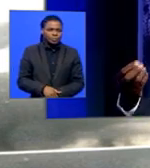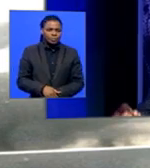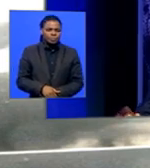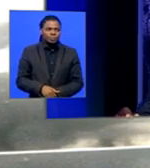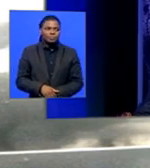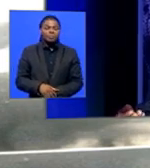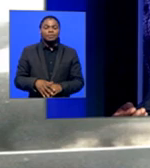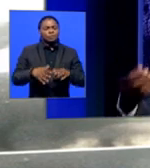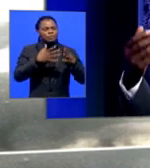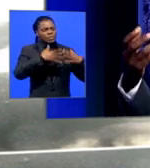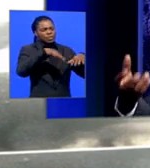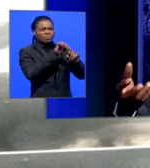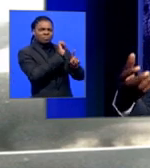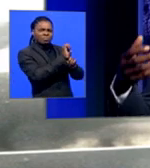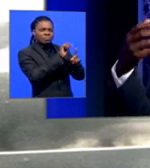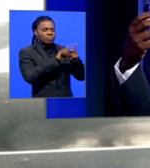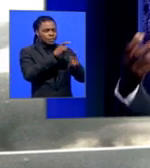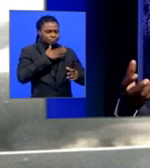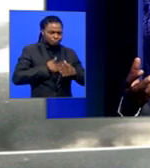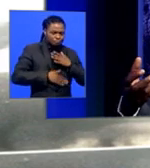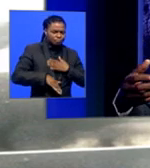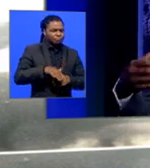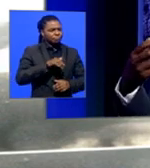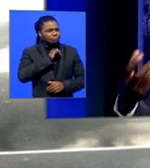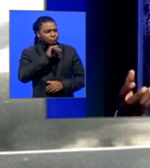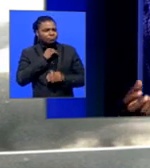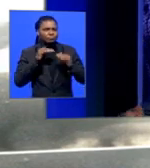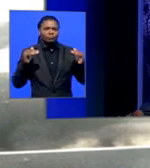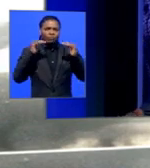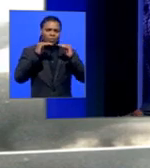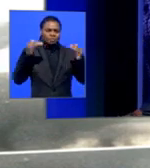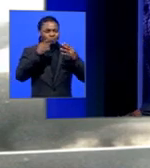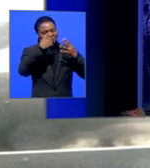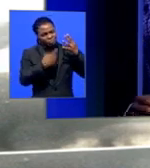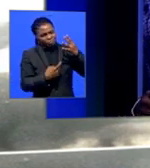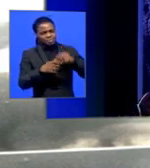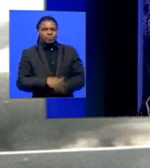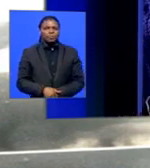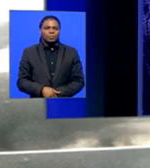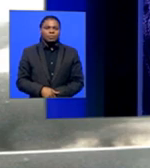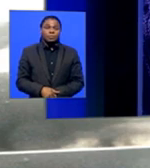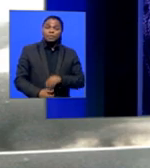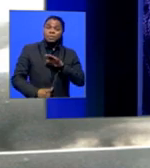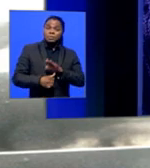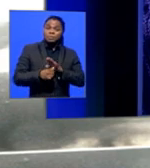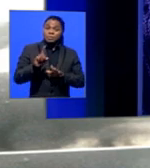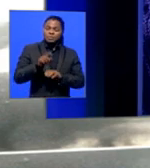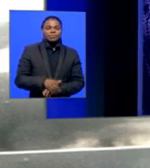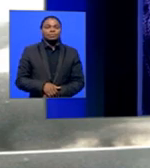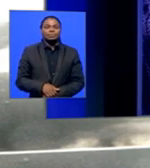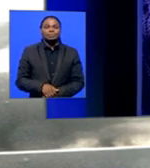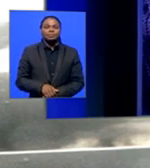Values that actually shaped him, the values of sacrifice, justice, and so forth. So what's important, therefore, is